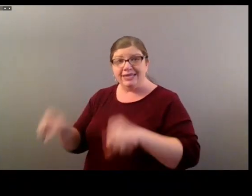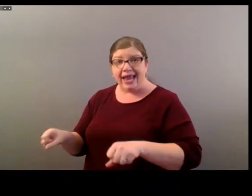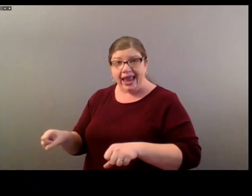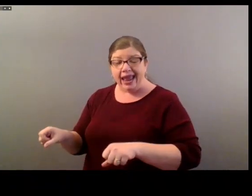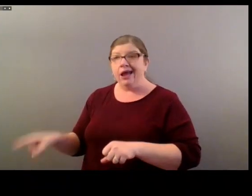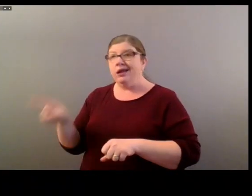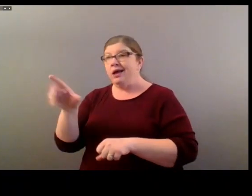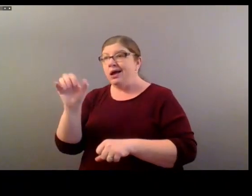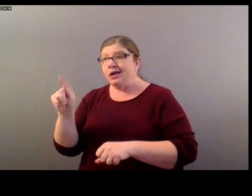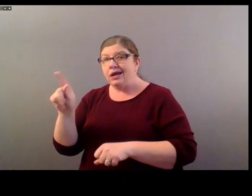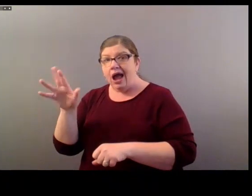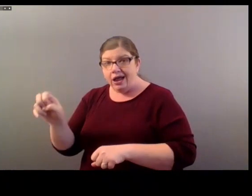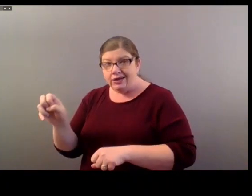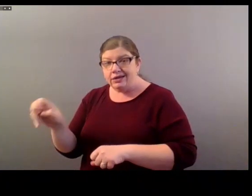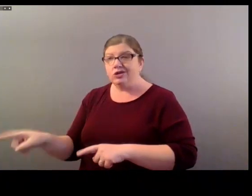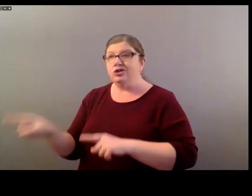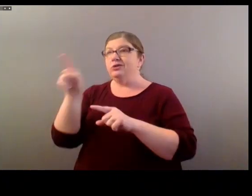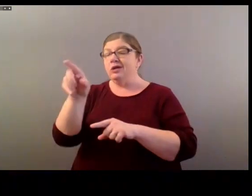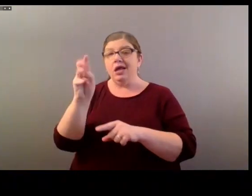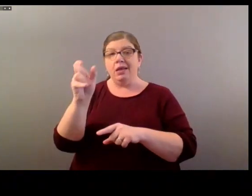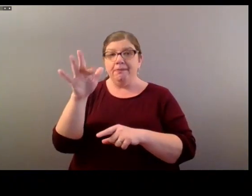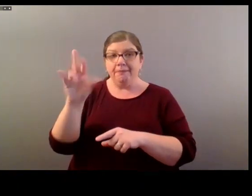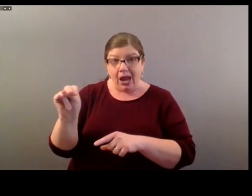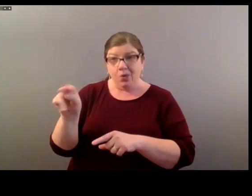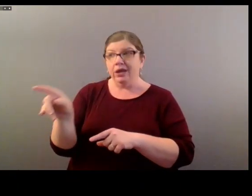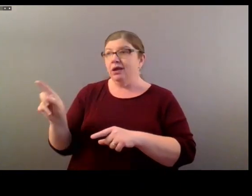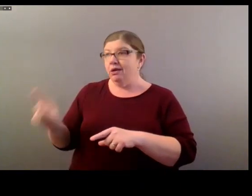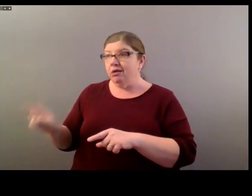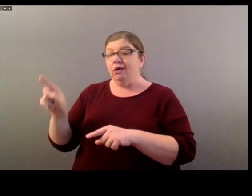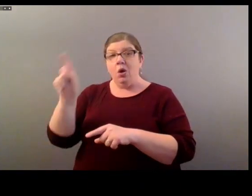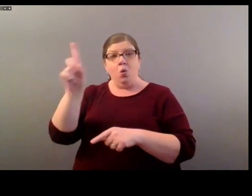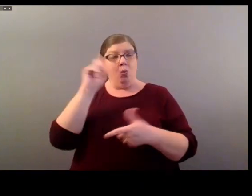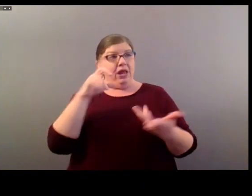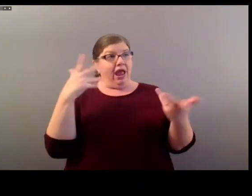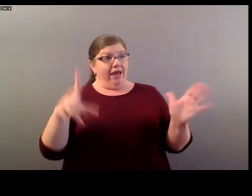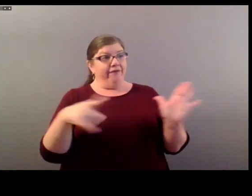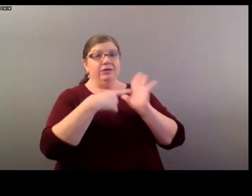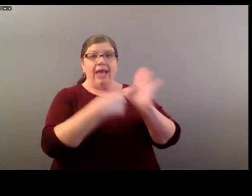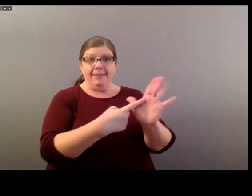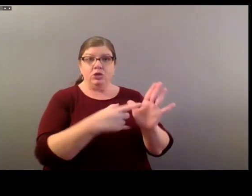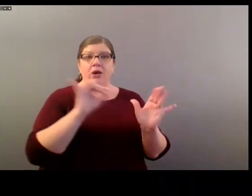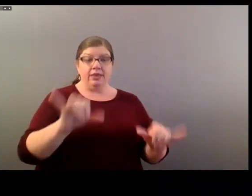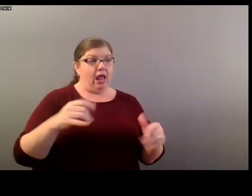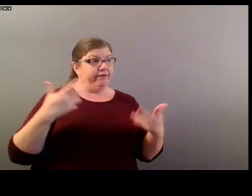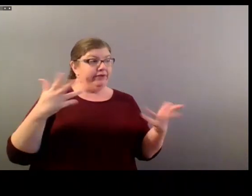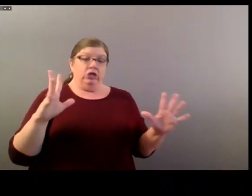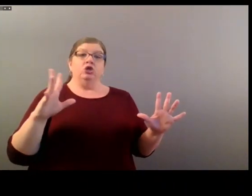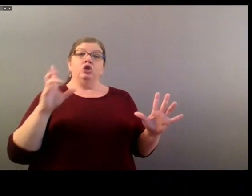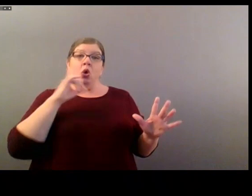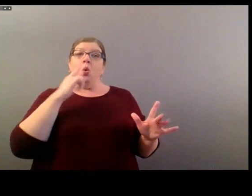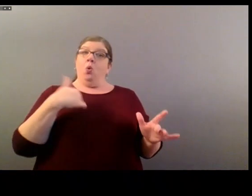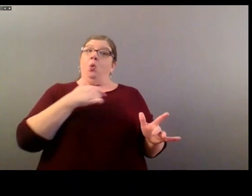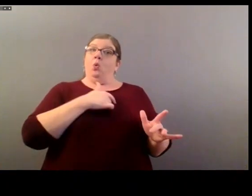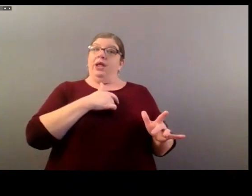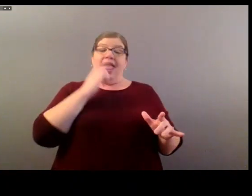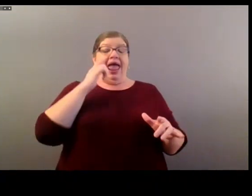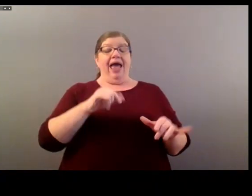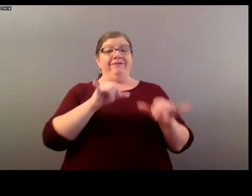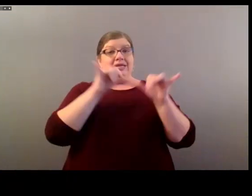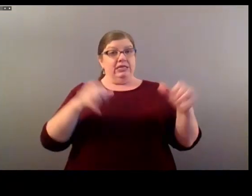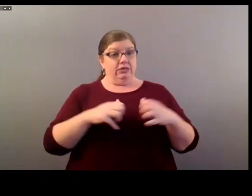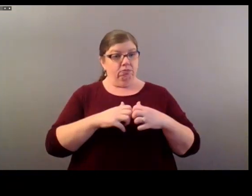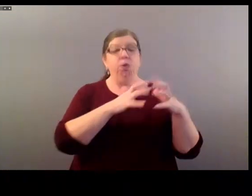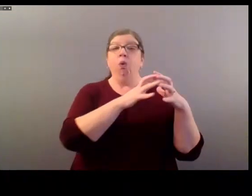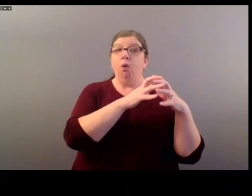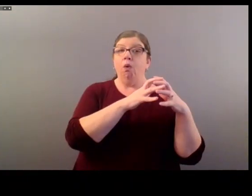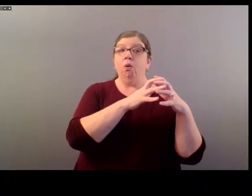Cottage Hospital, so can Marion, and we've demonstrated that. So again, we have the infrastructure in place, we have